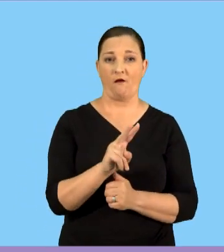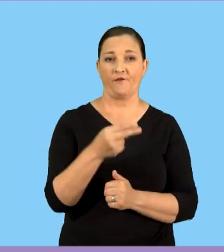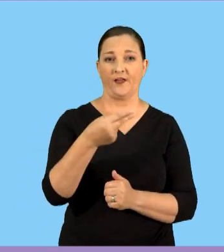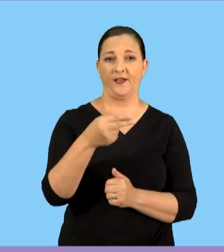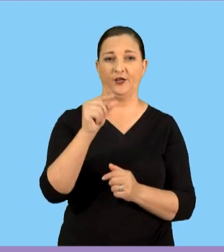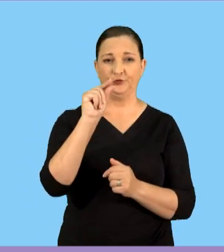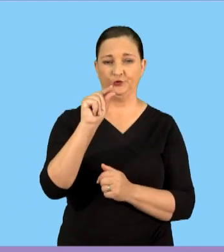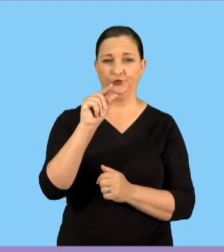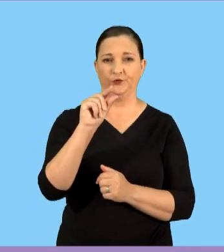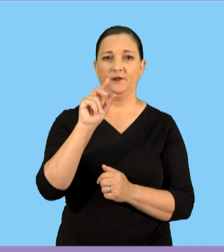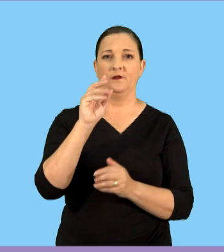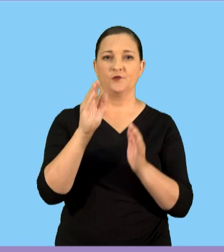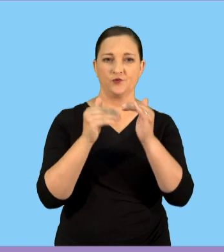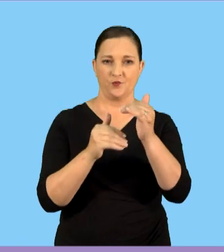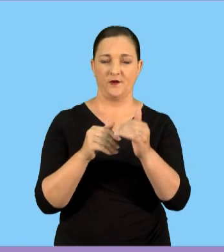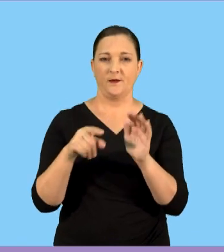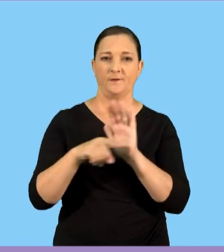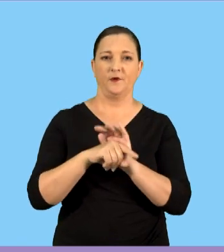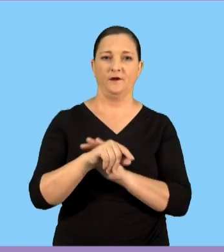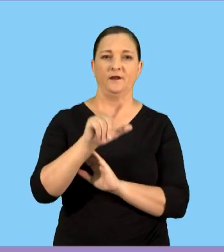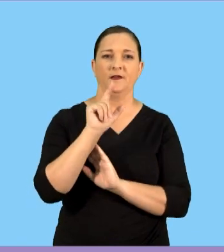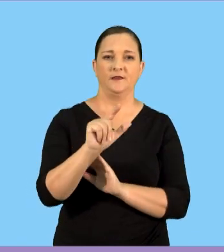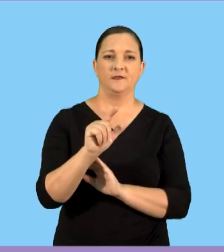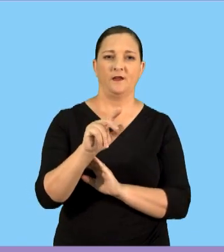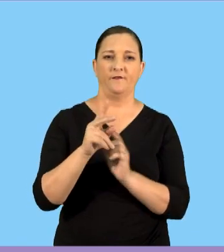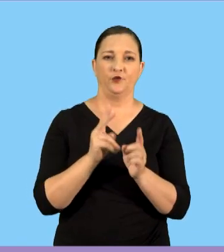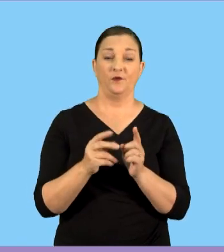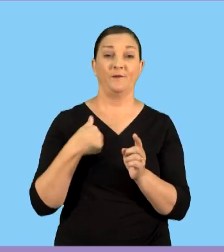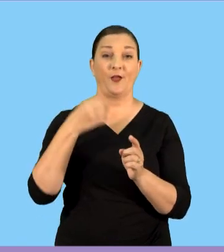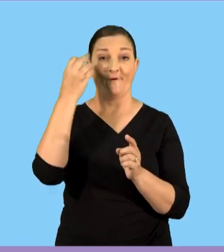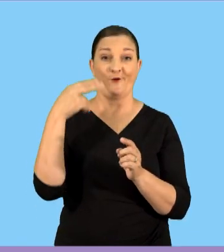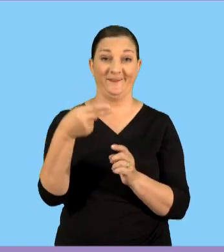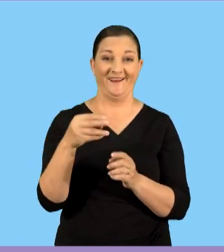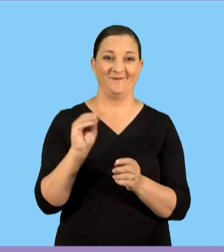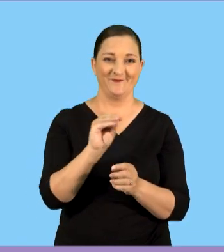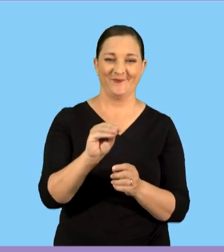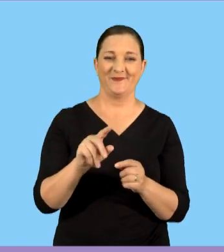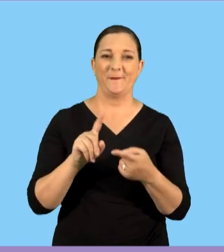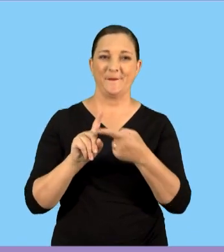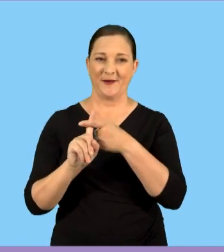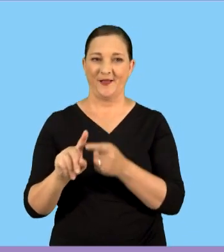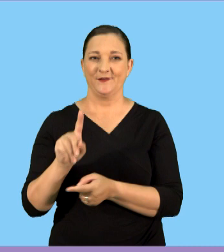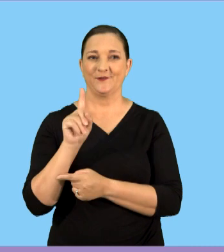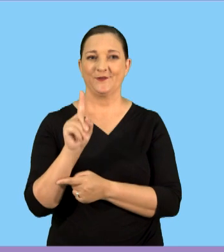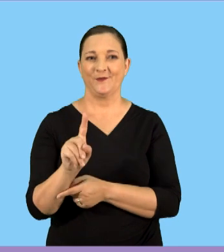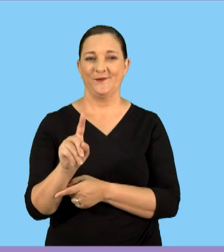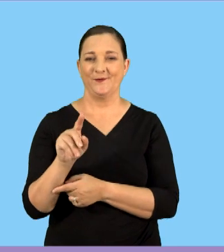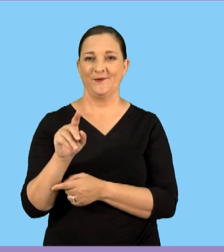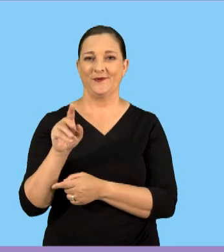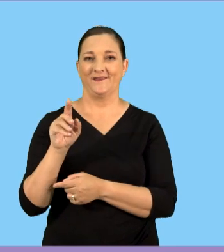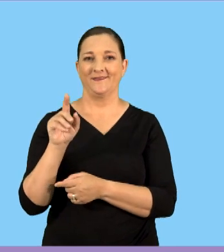1/2 h squared minus 7/12, I actually forgot the h there, plus 1/3.